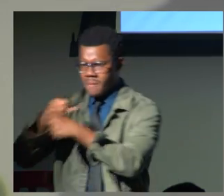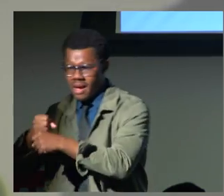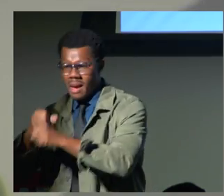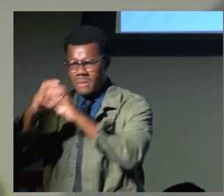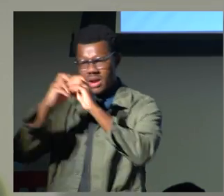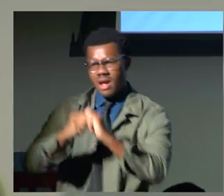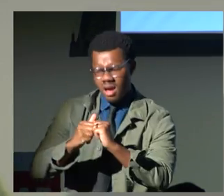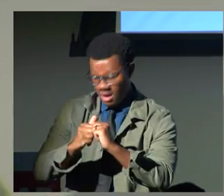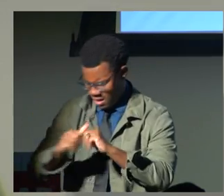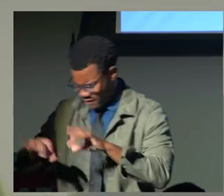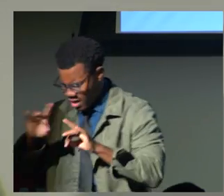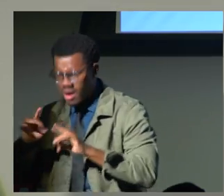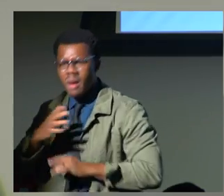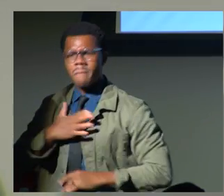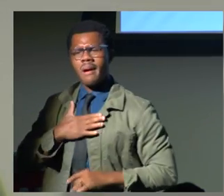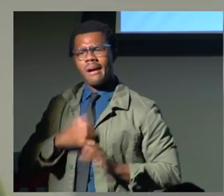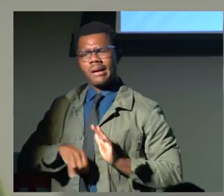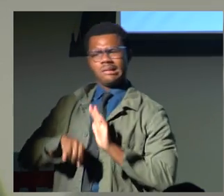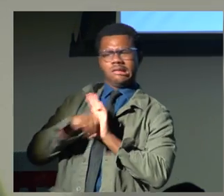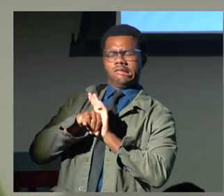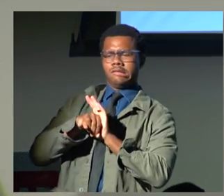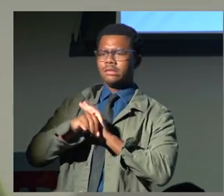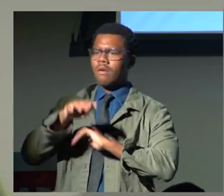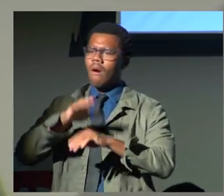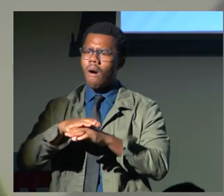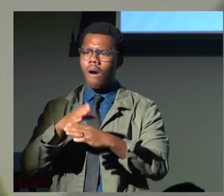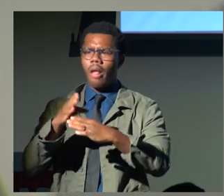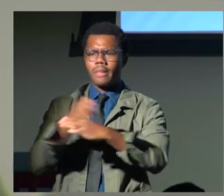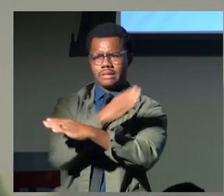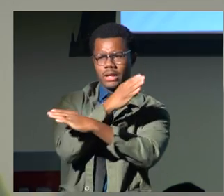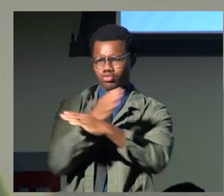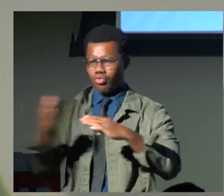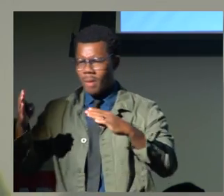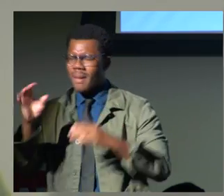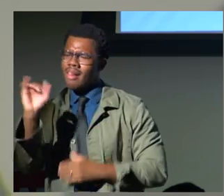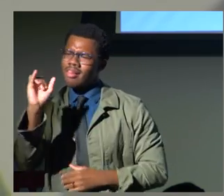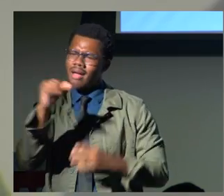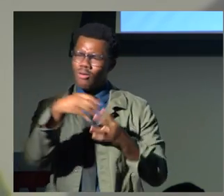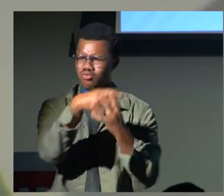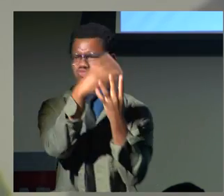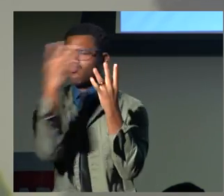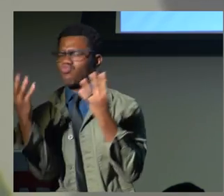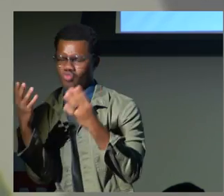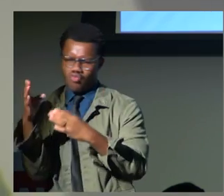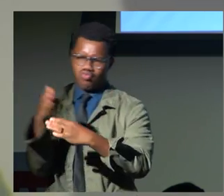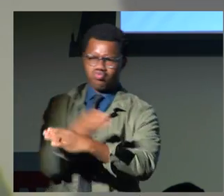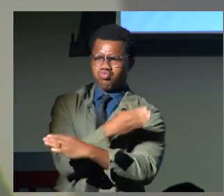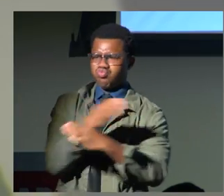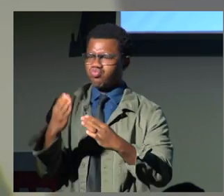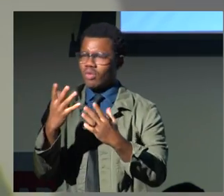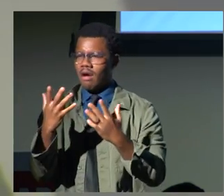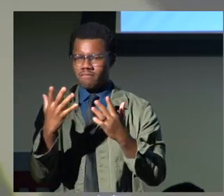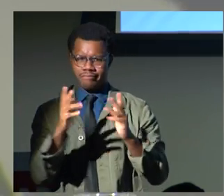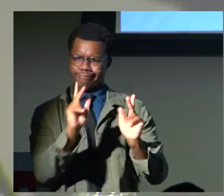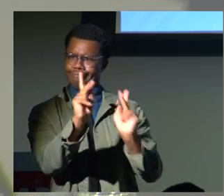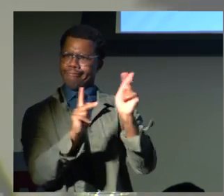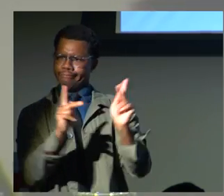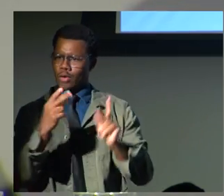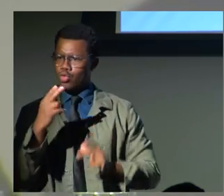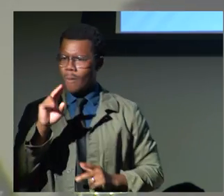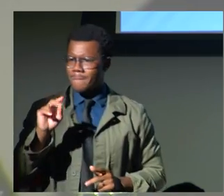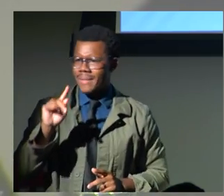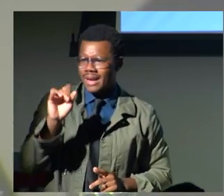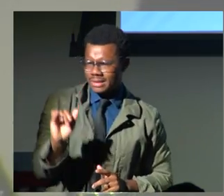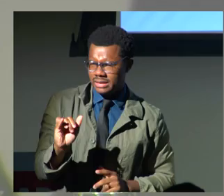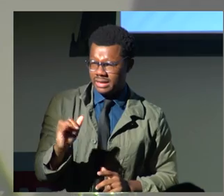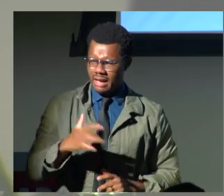identity along the spectrum, the rainbow-like spectrum of humanity. I think human beings